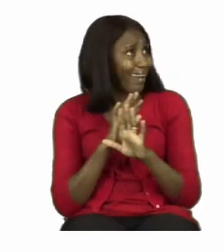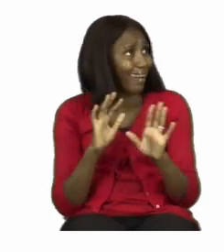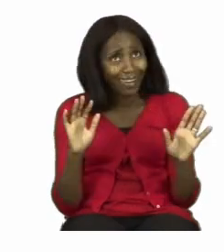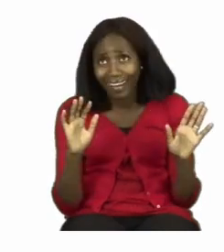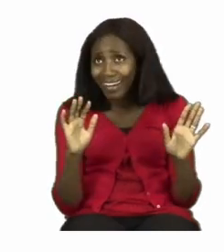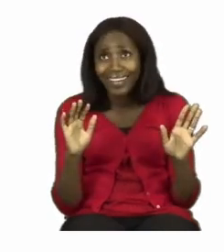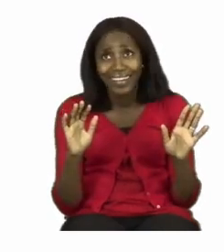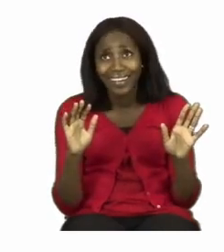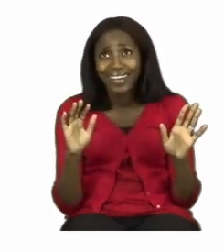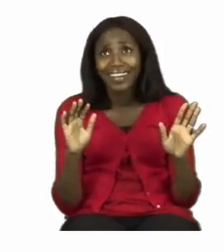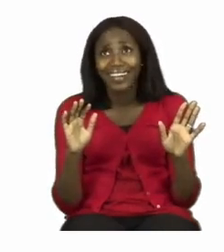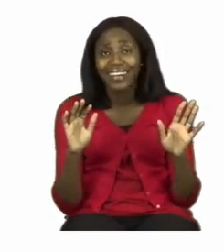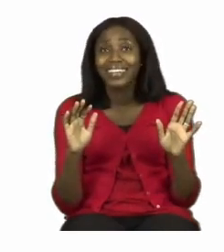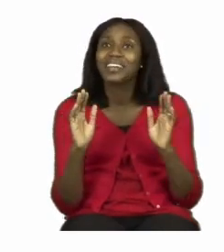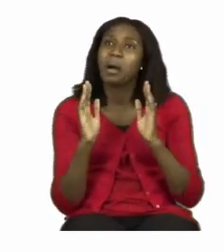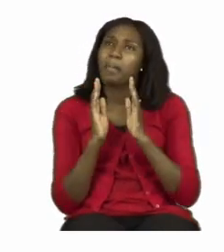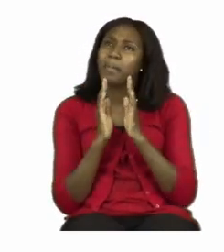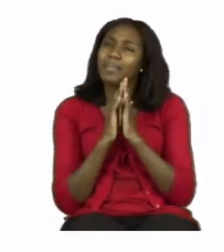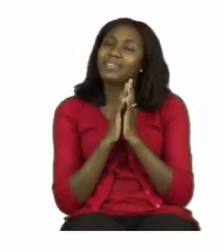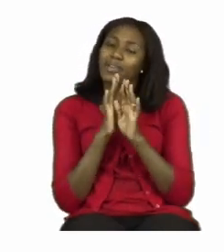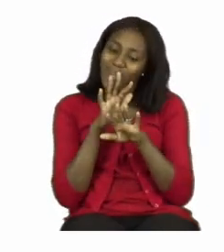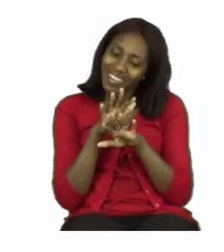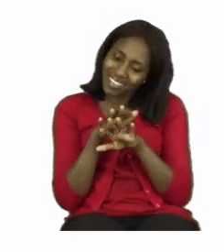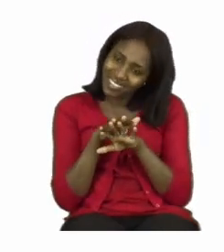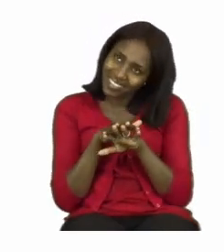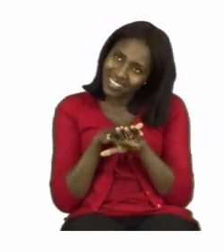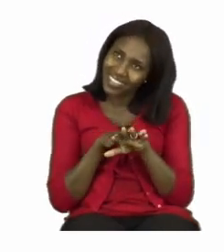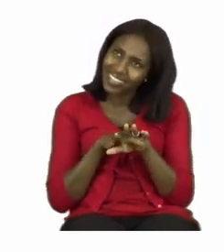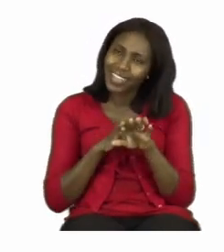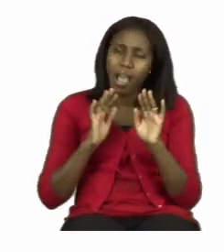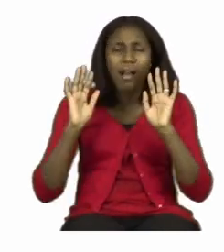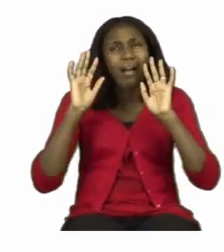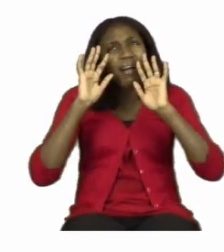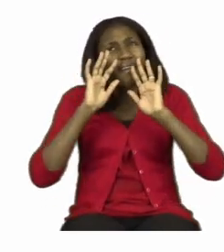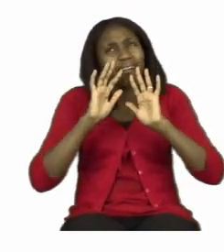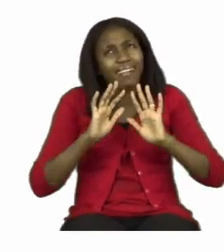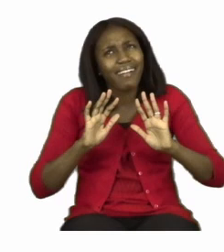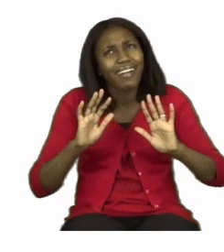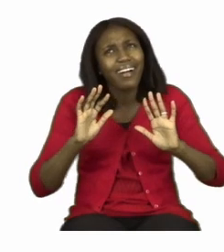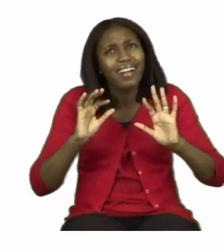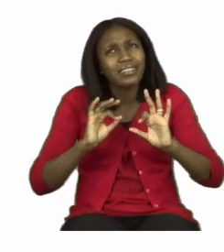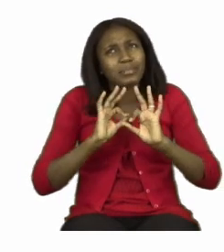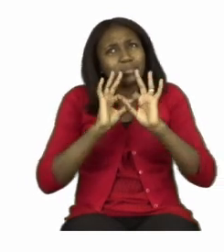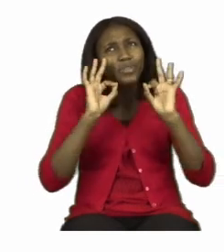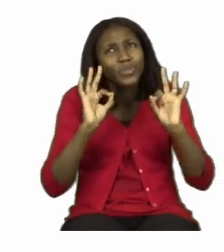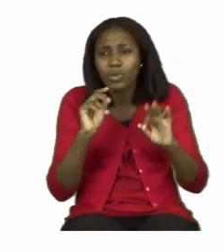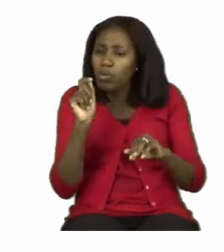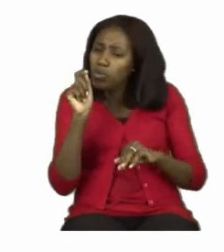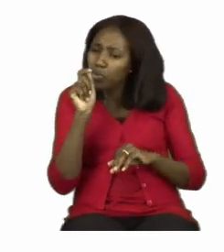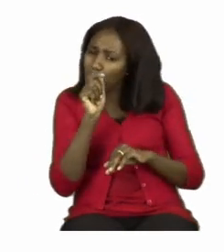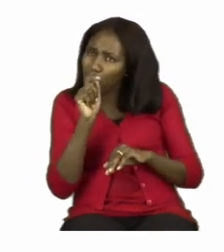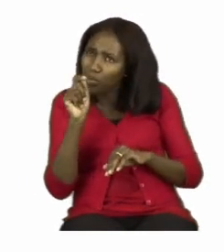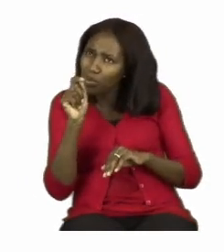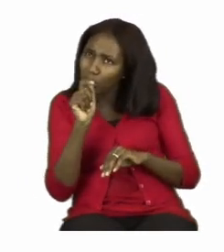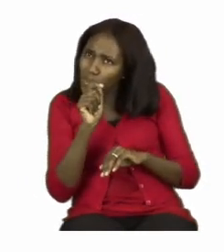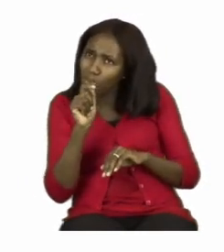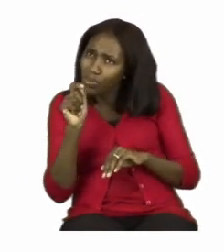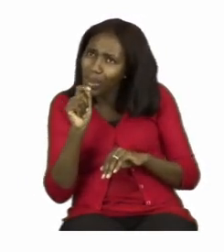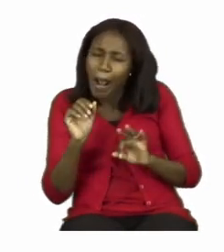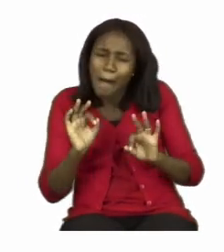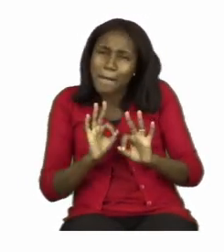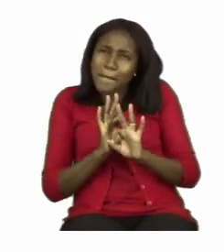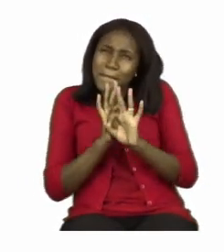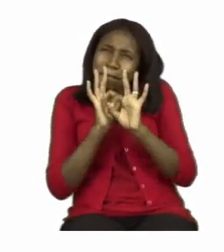So, take your time and color correctly inside the lines so that your